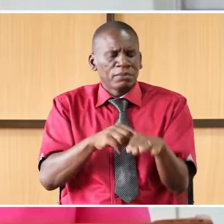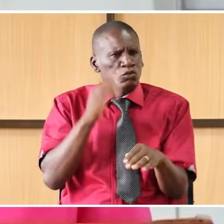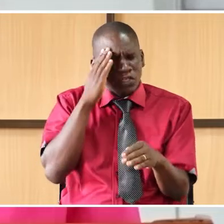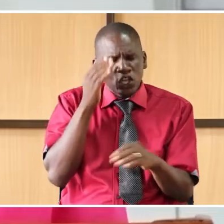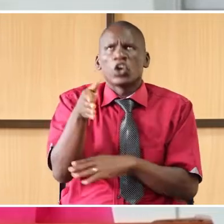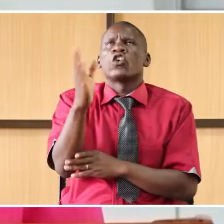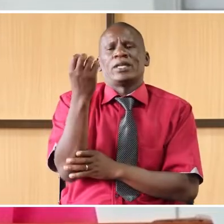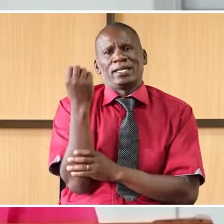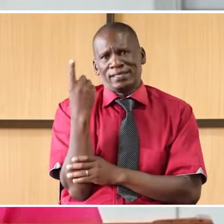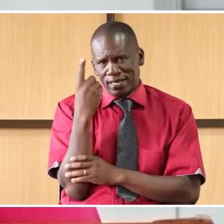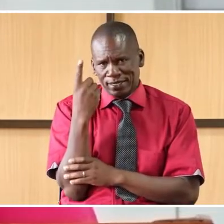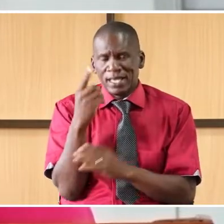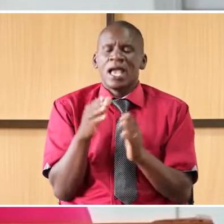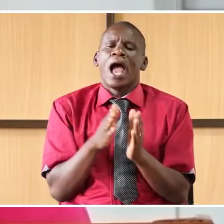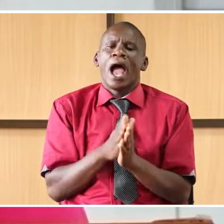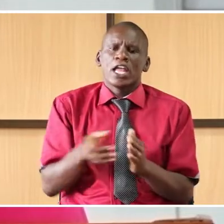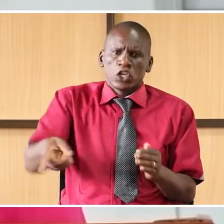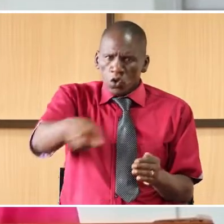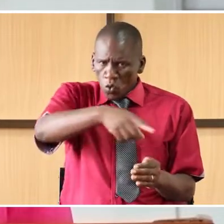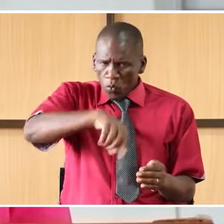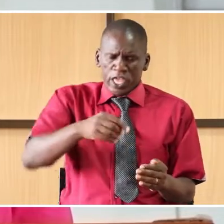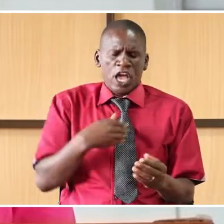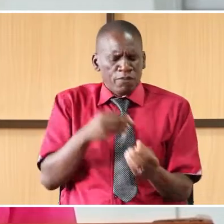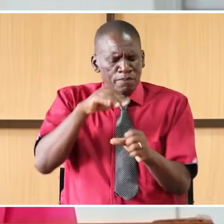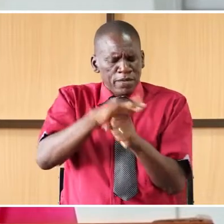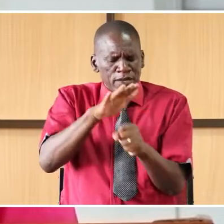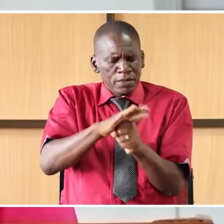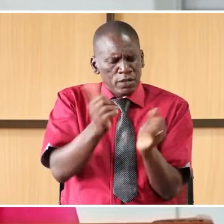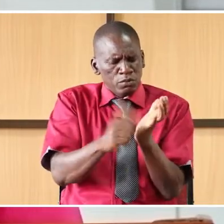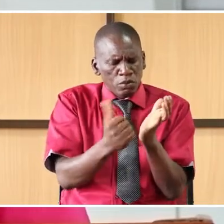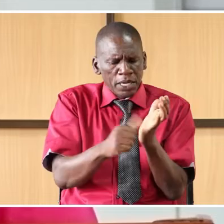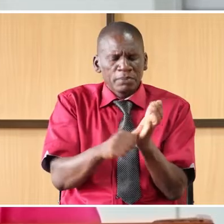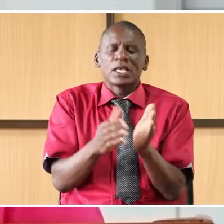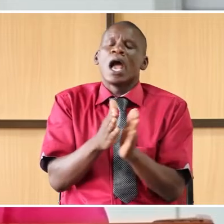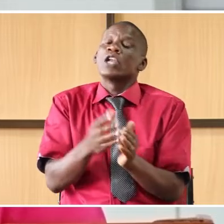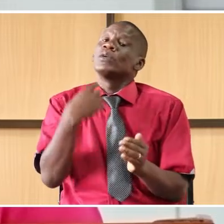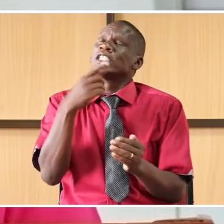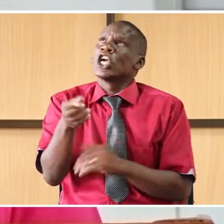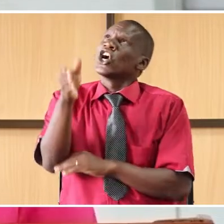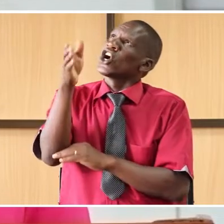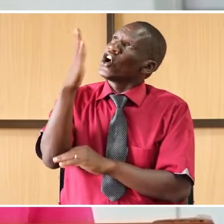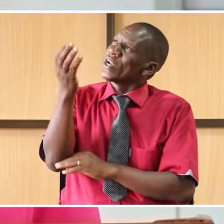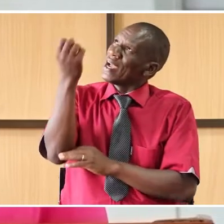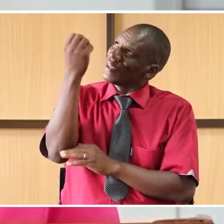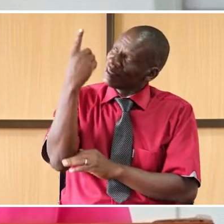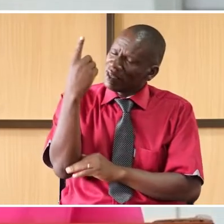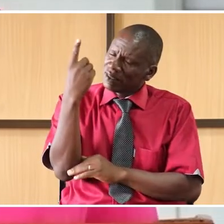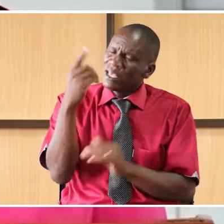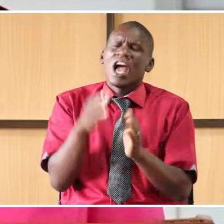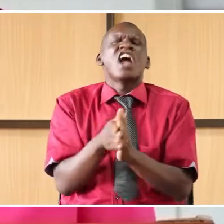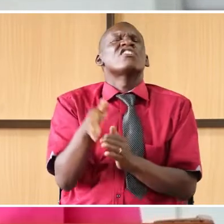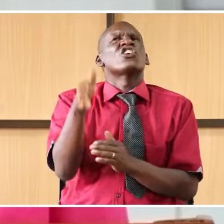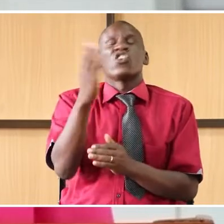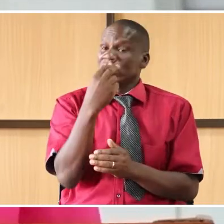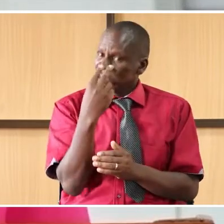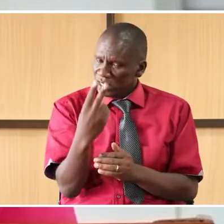God understands, and we are thinking, we are having so many problems, and we say God understands and